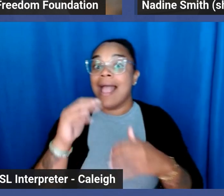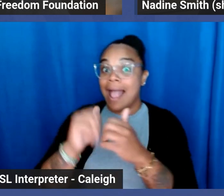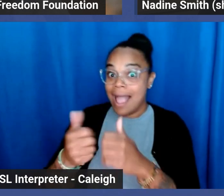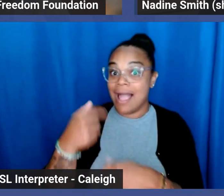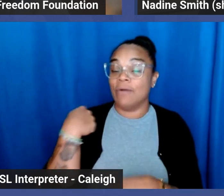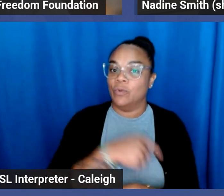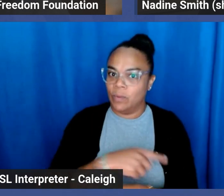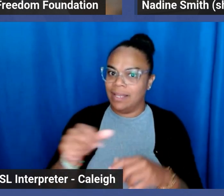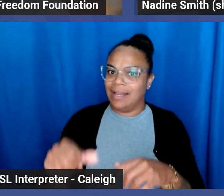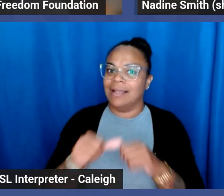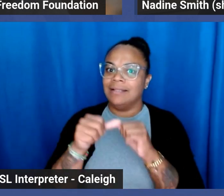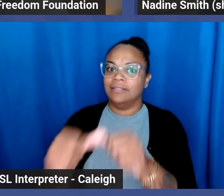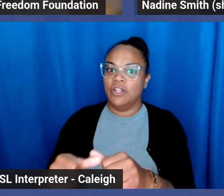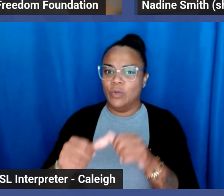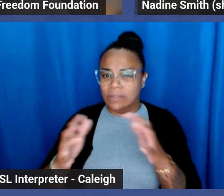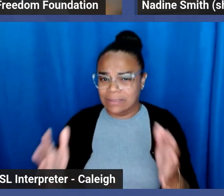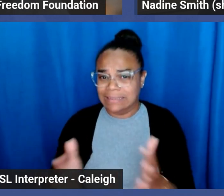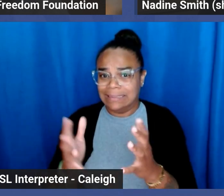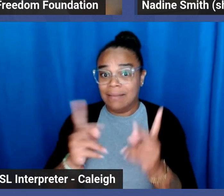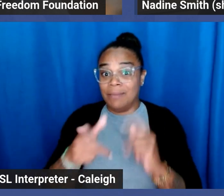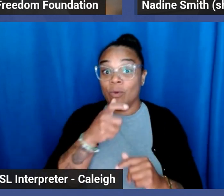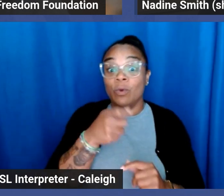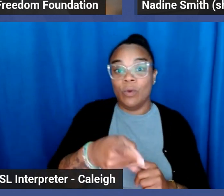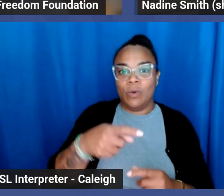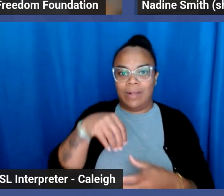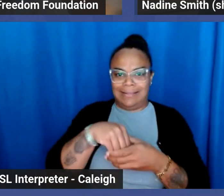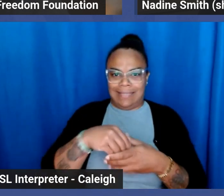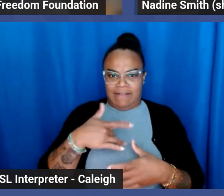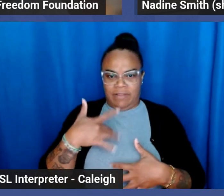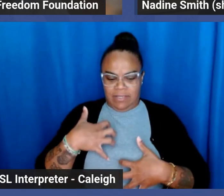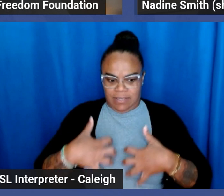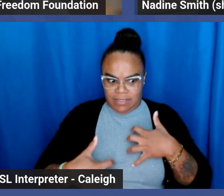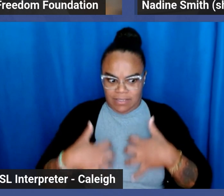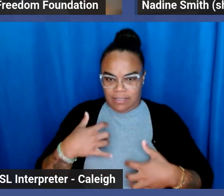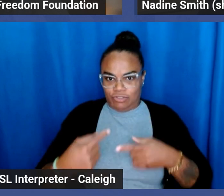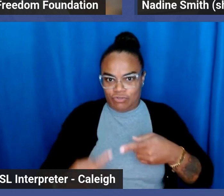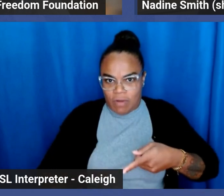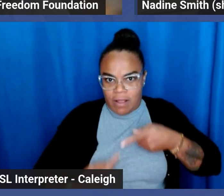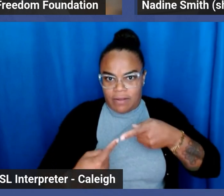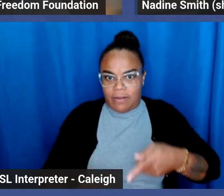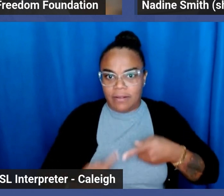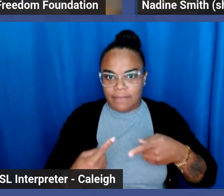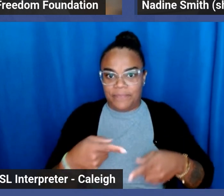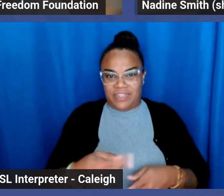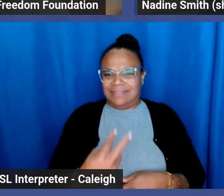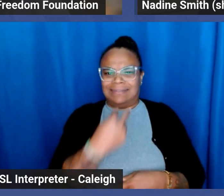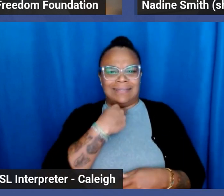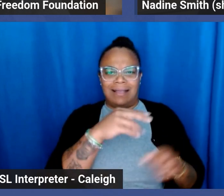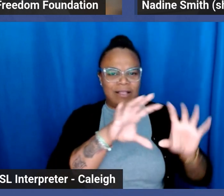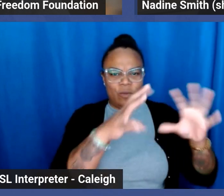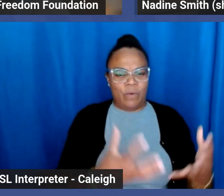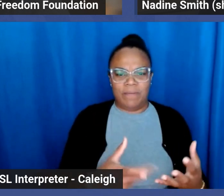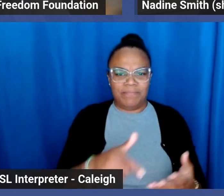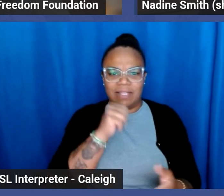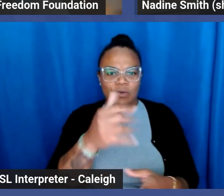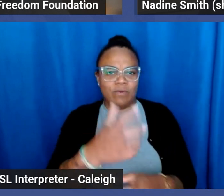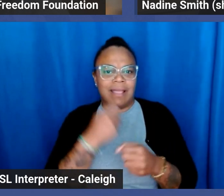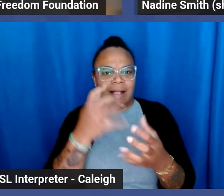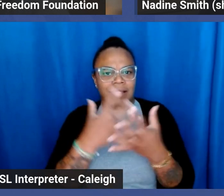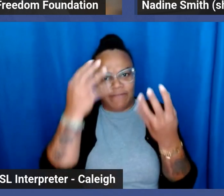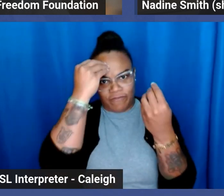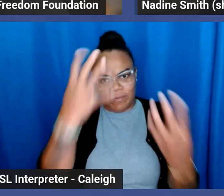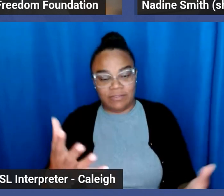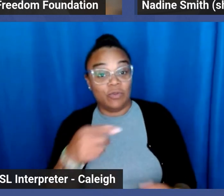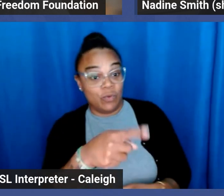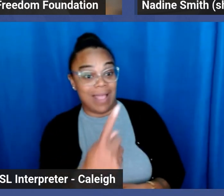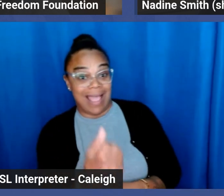who are struggling and are trapped in a world where they're not getting a lot of information. So when you ask me what's